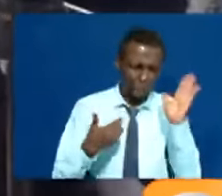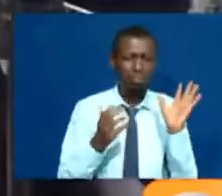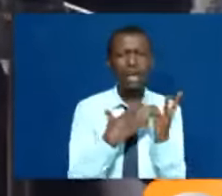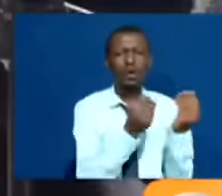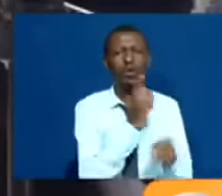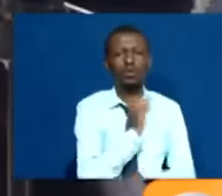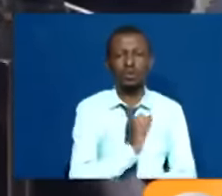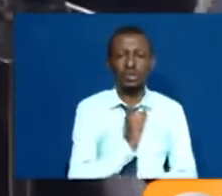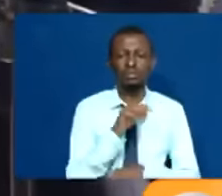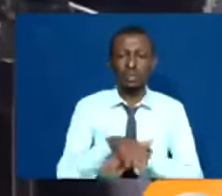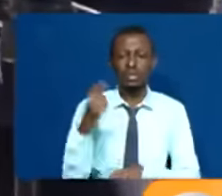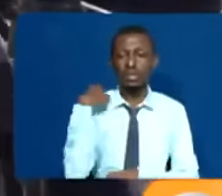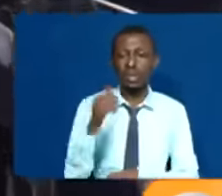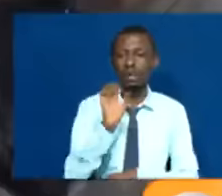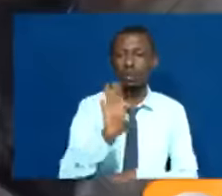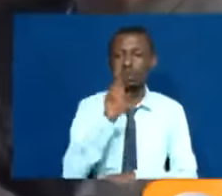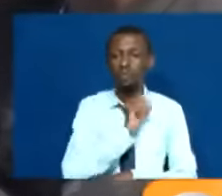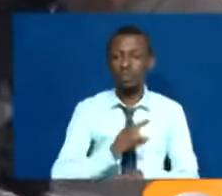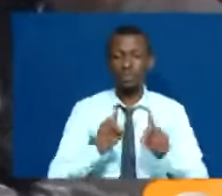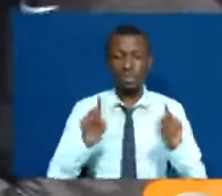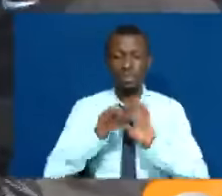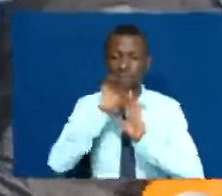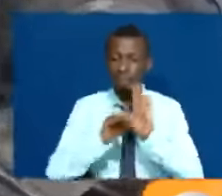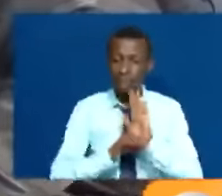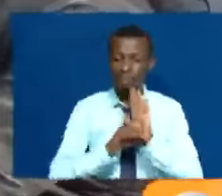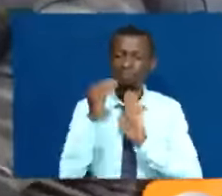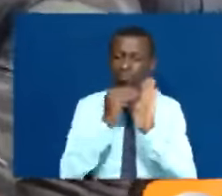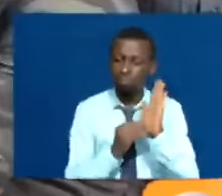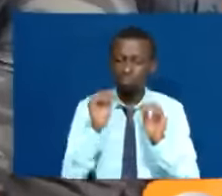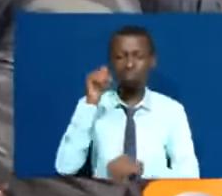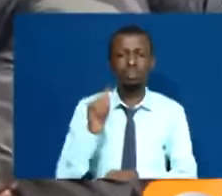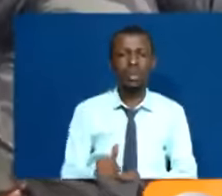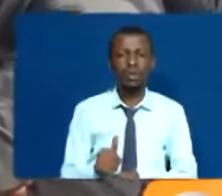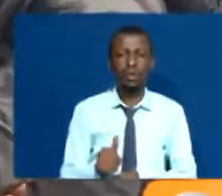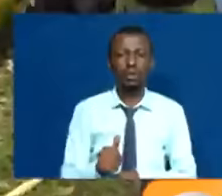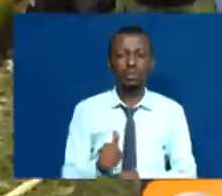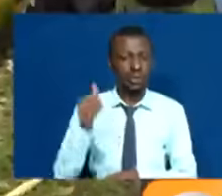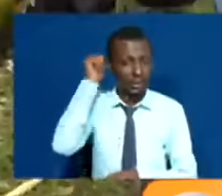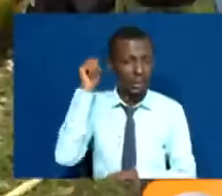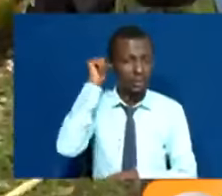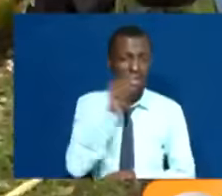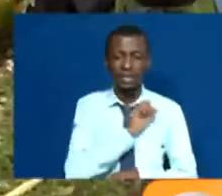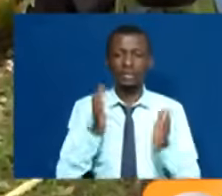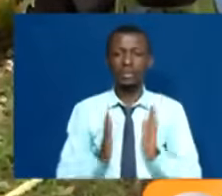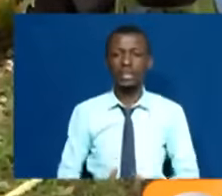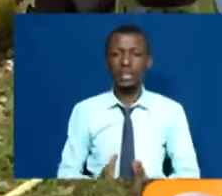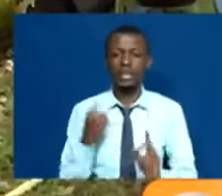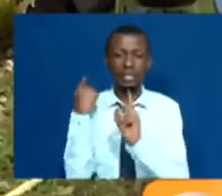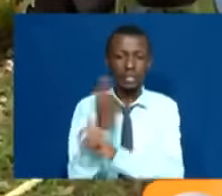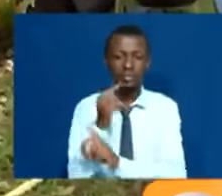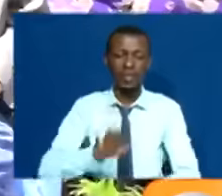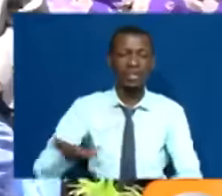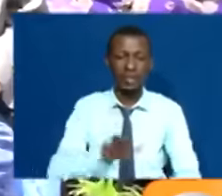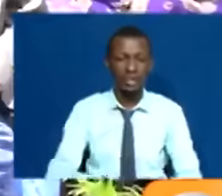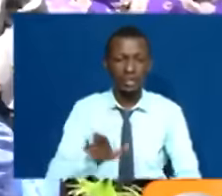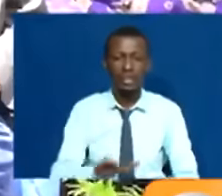OB number, Omtata has not yet recorded a statement. Nyamira Senator Okong'o Omogeni, who was in a separate function,